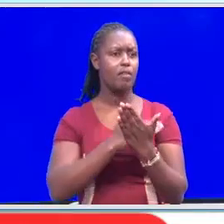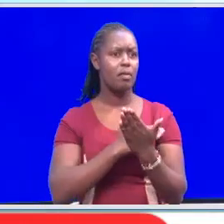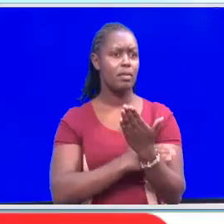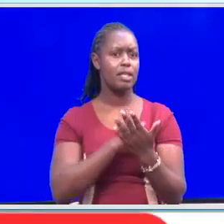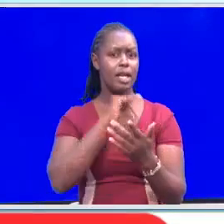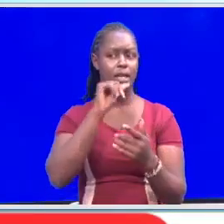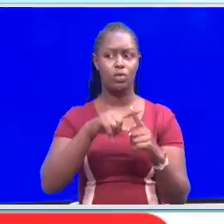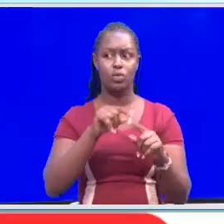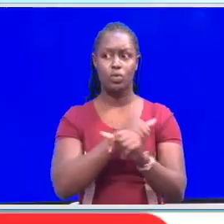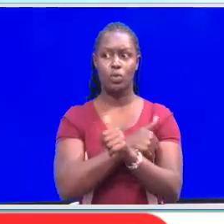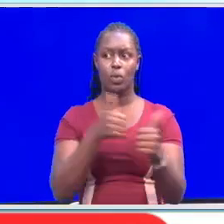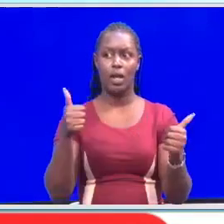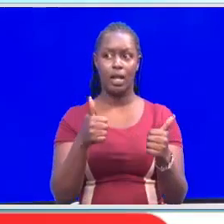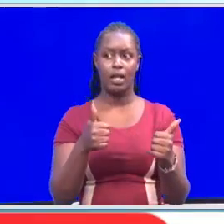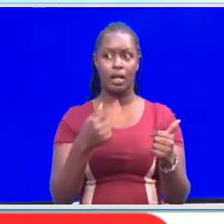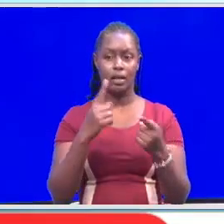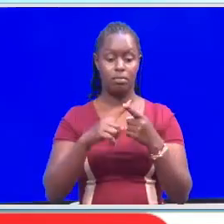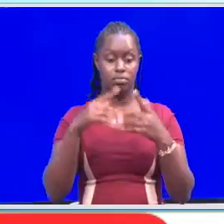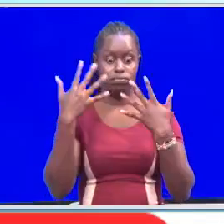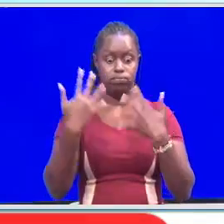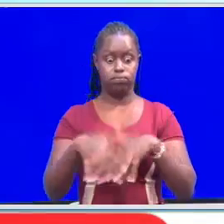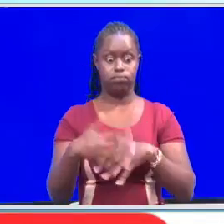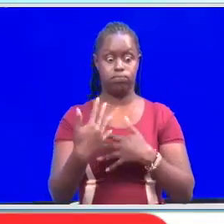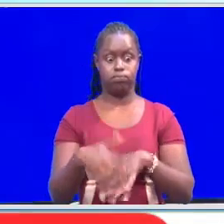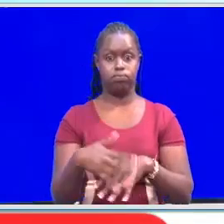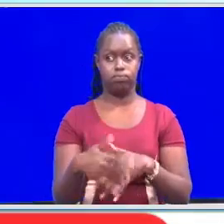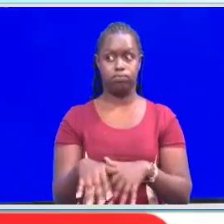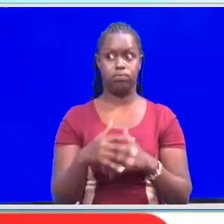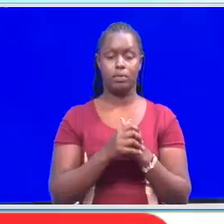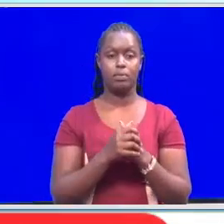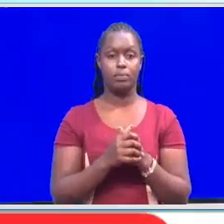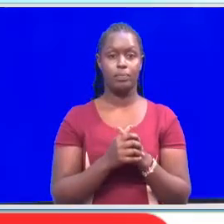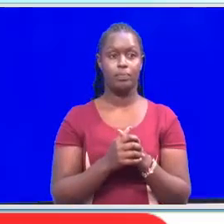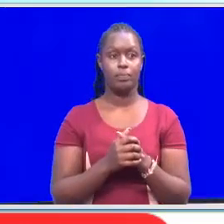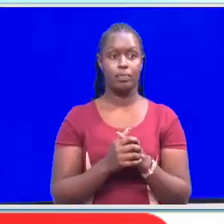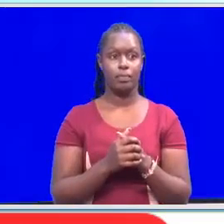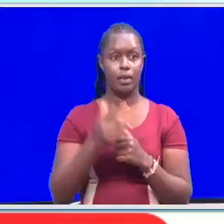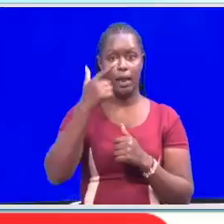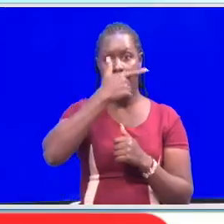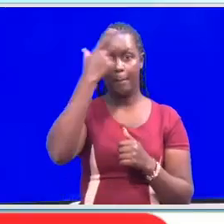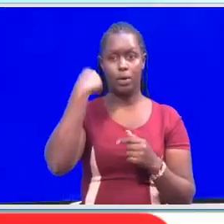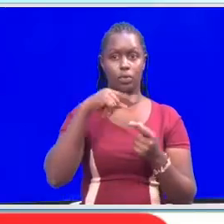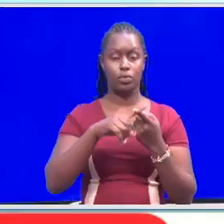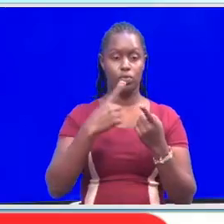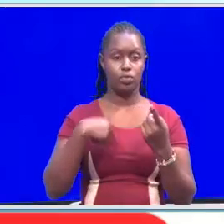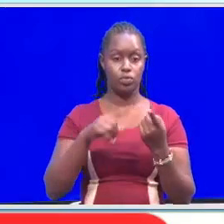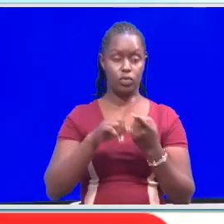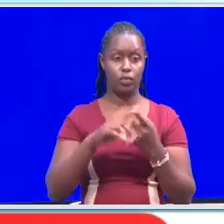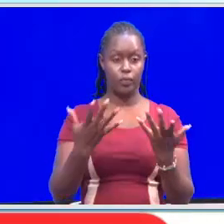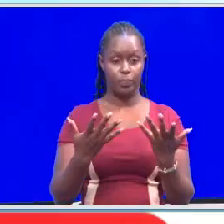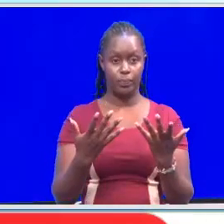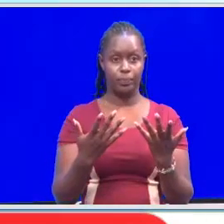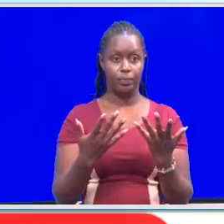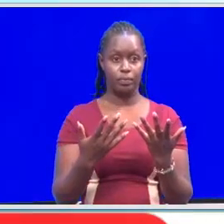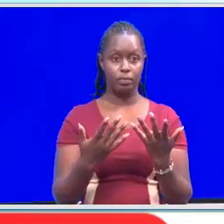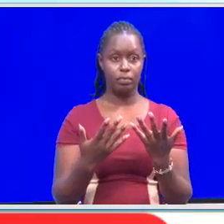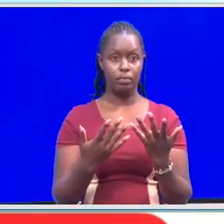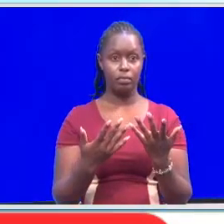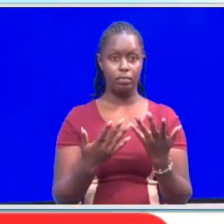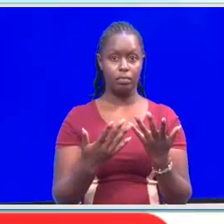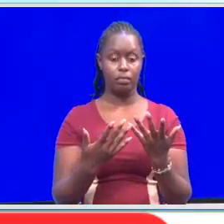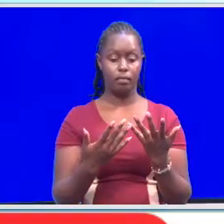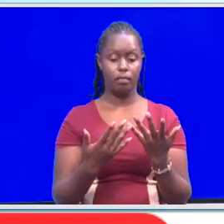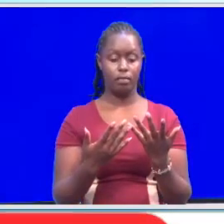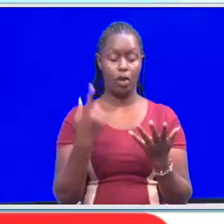exceptionally well. Okay. Exceptionally well, principally because of the state of the docket